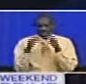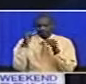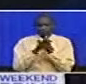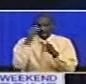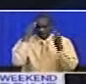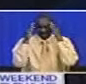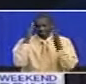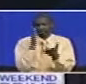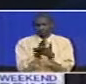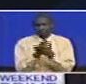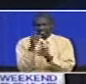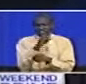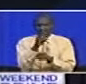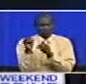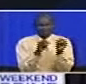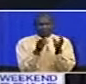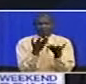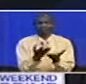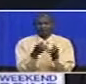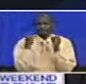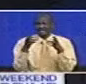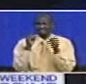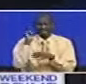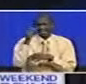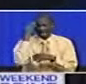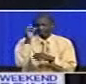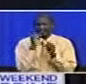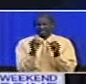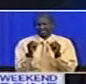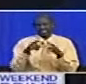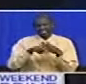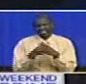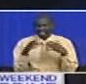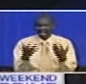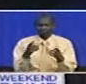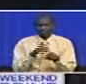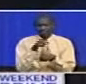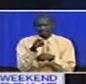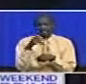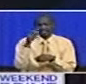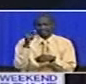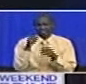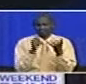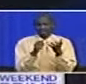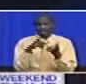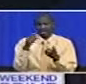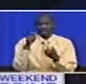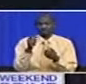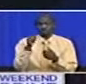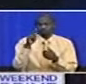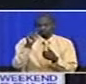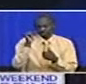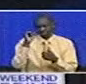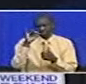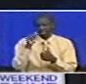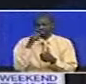on the whole digital shift, with many Kenyans unaware just how to proceed after the switch off. KTN's Angel Katus here now highlights